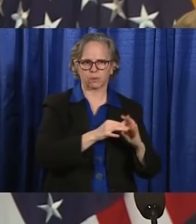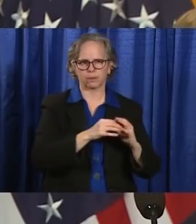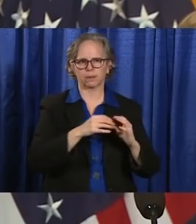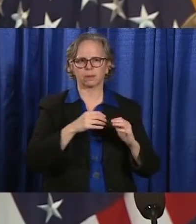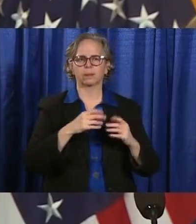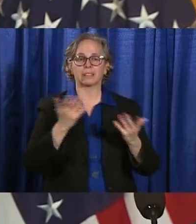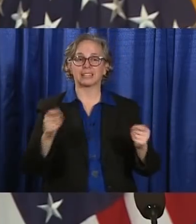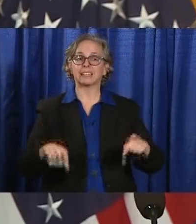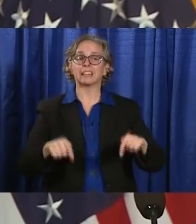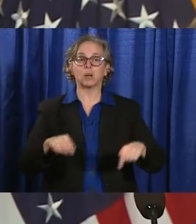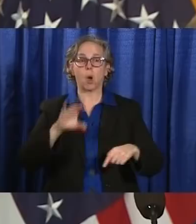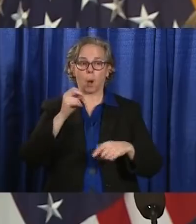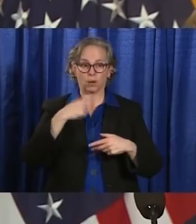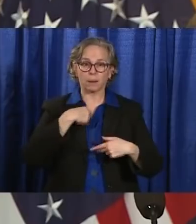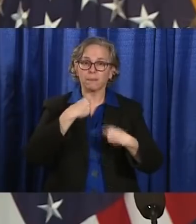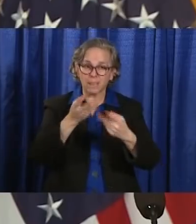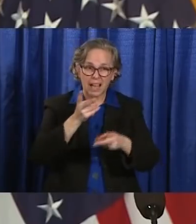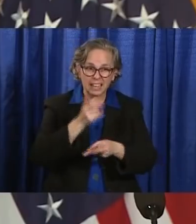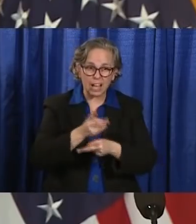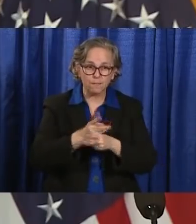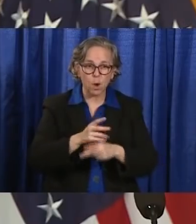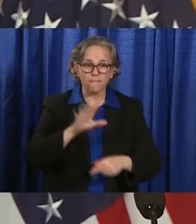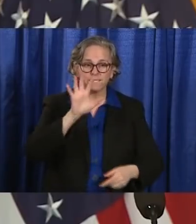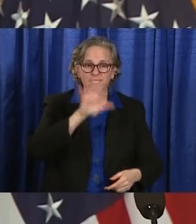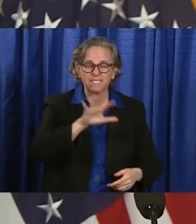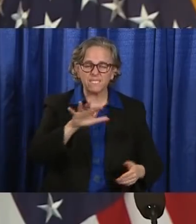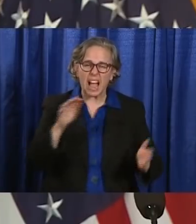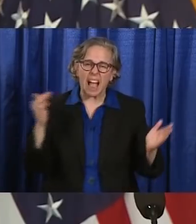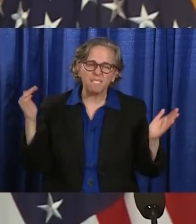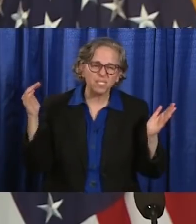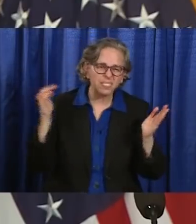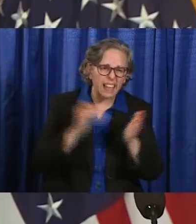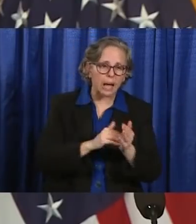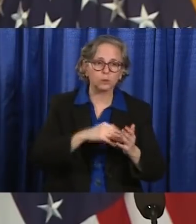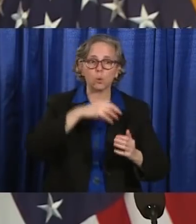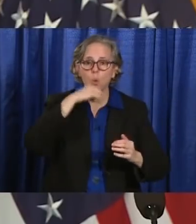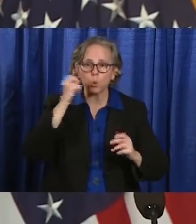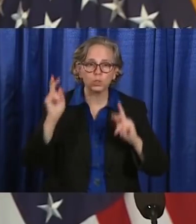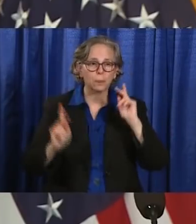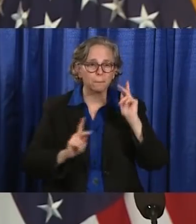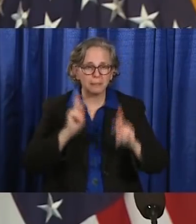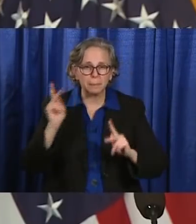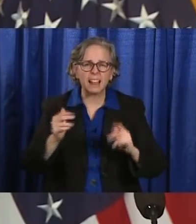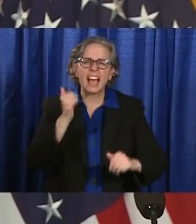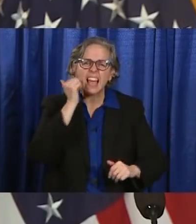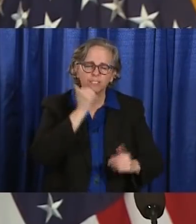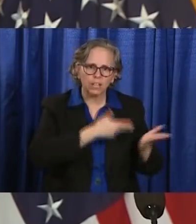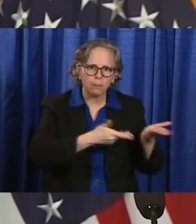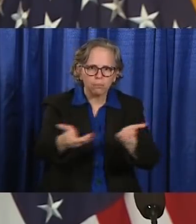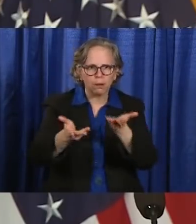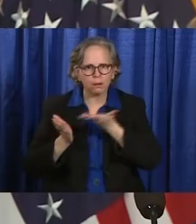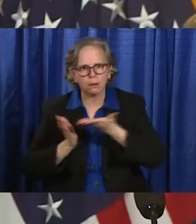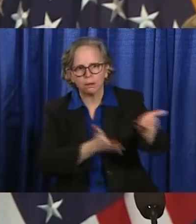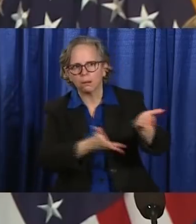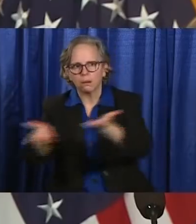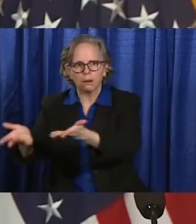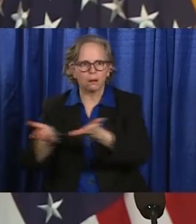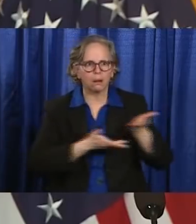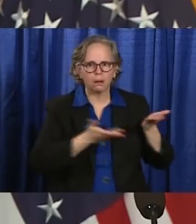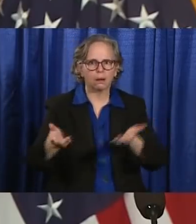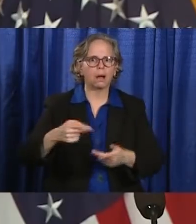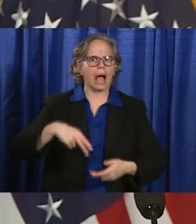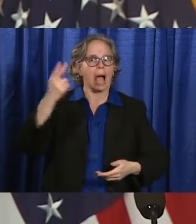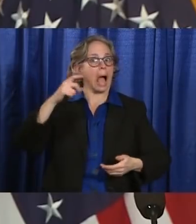nearly 55,000 older adults in home and community-based settings each day, those with high needs and perhaps